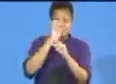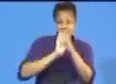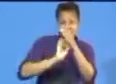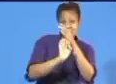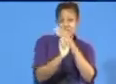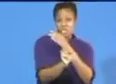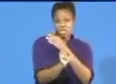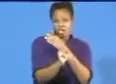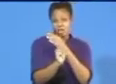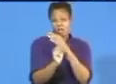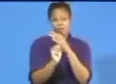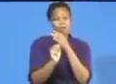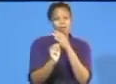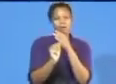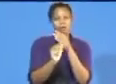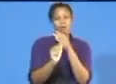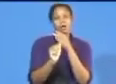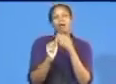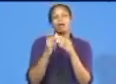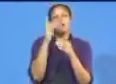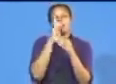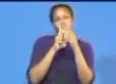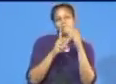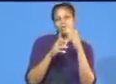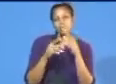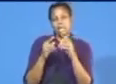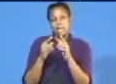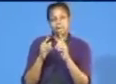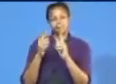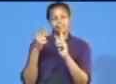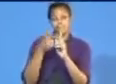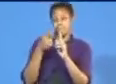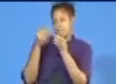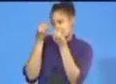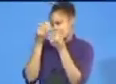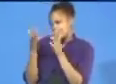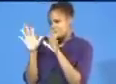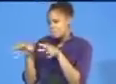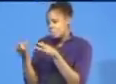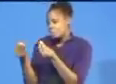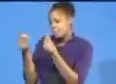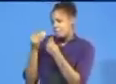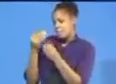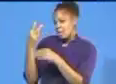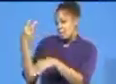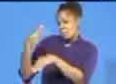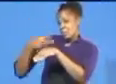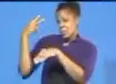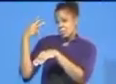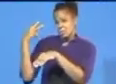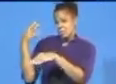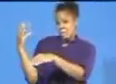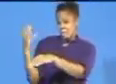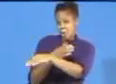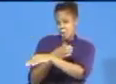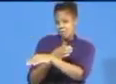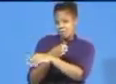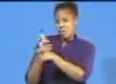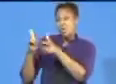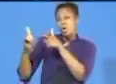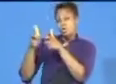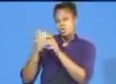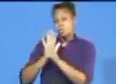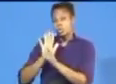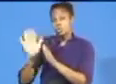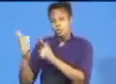Elijah, can you give me a double portion of the power that's over your